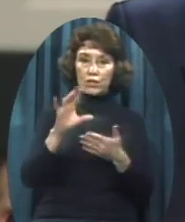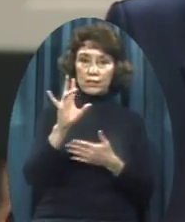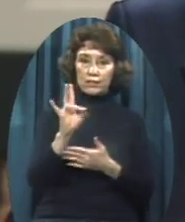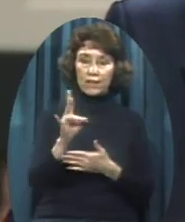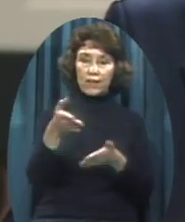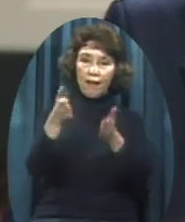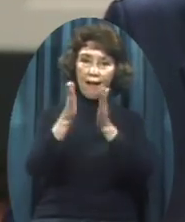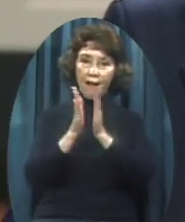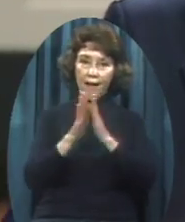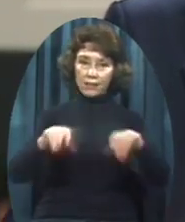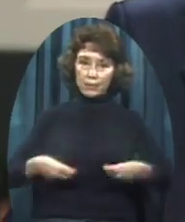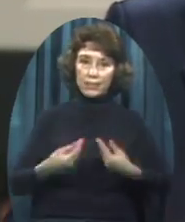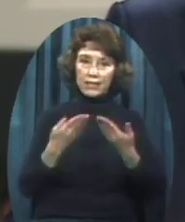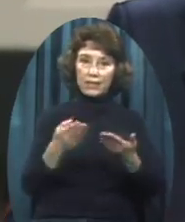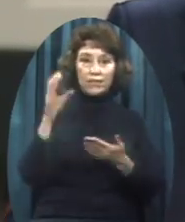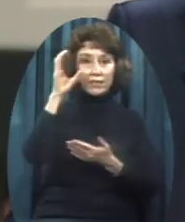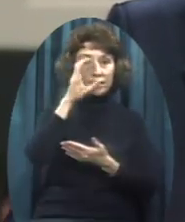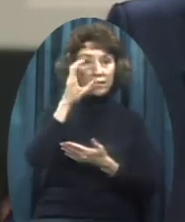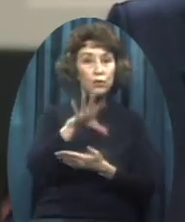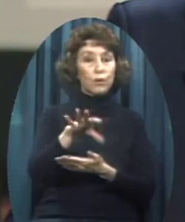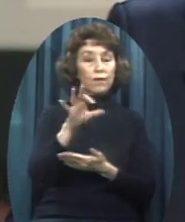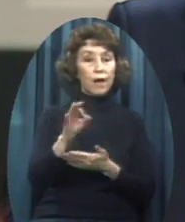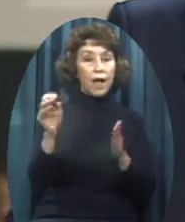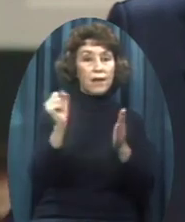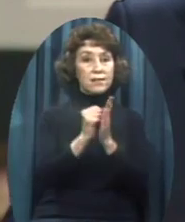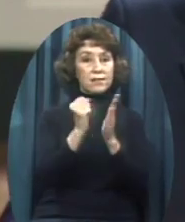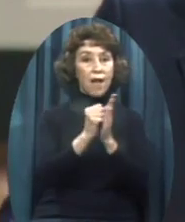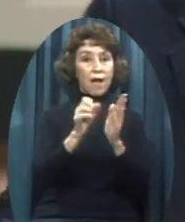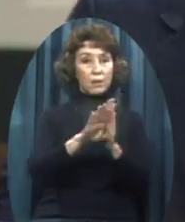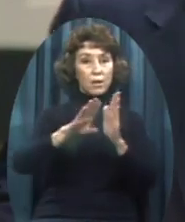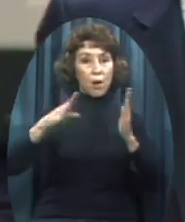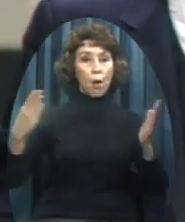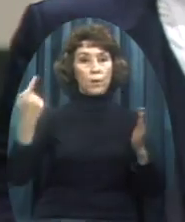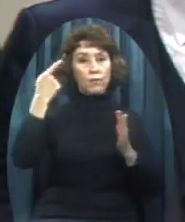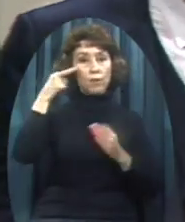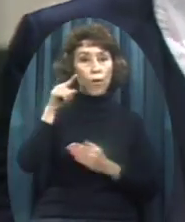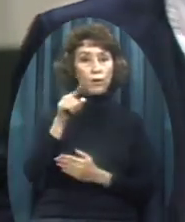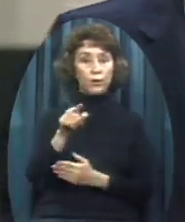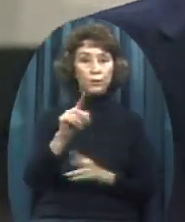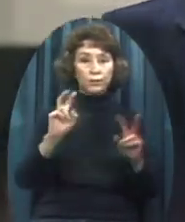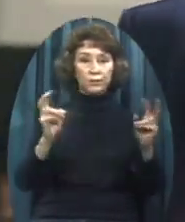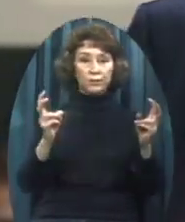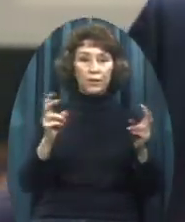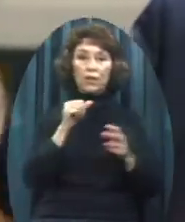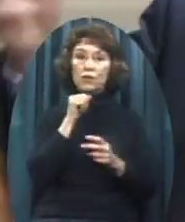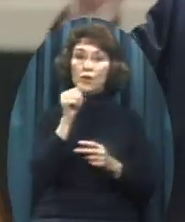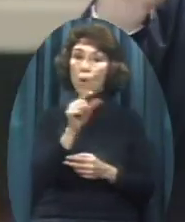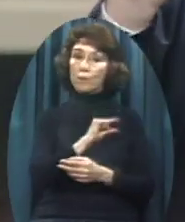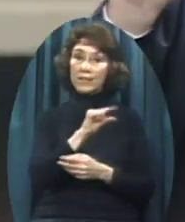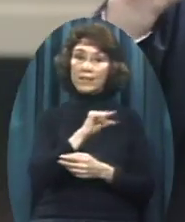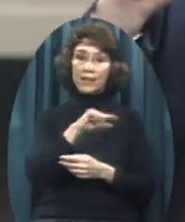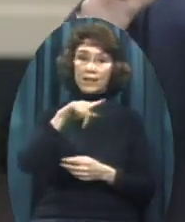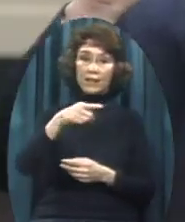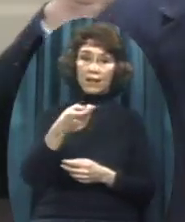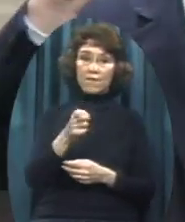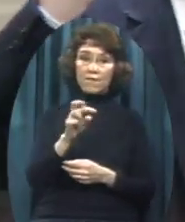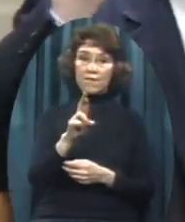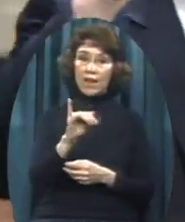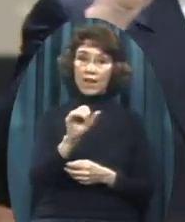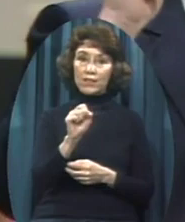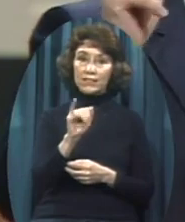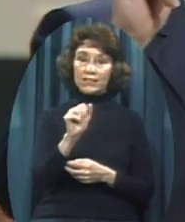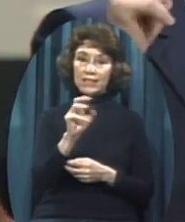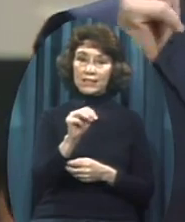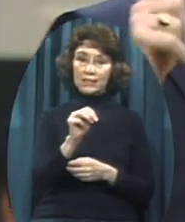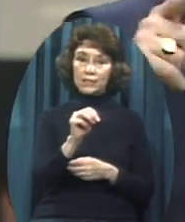shall be given you. Seek, and ye shall find. Knock, it shall be opened unto you. Don't be guilty of Pharisaism. Don't be guilty of